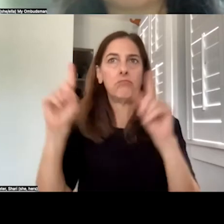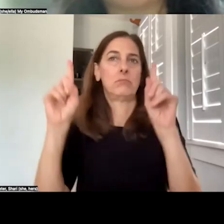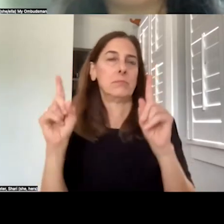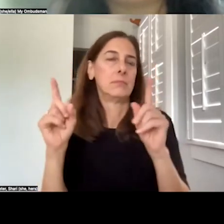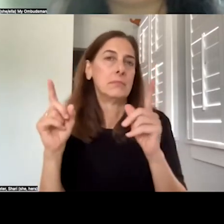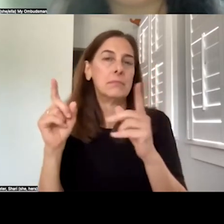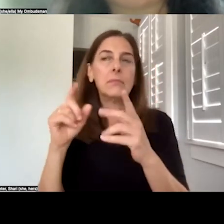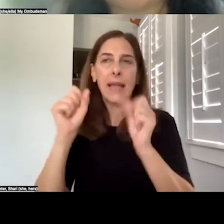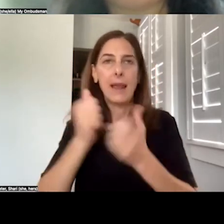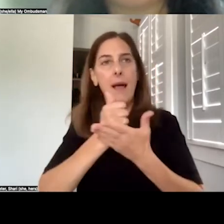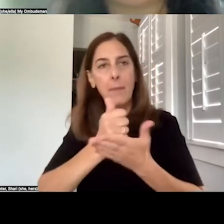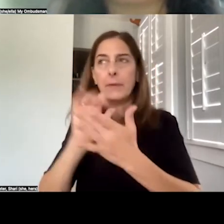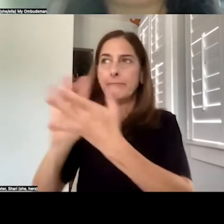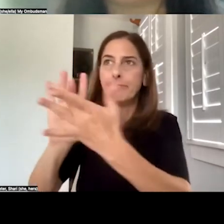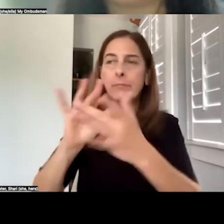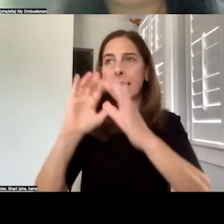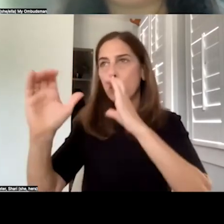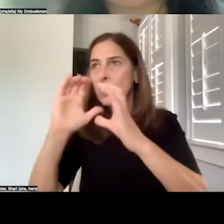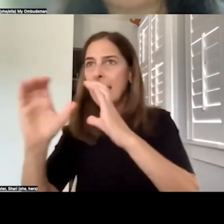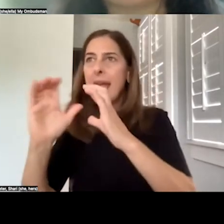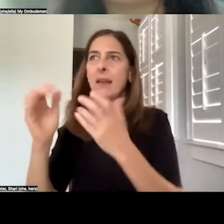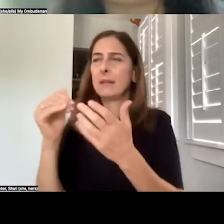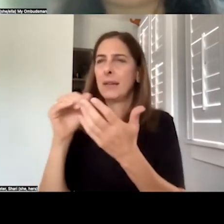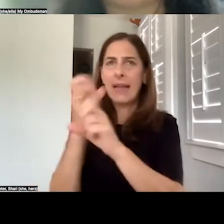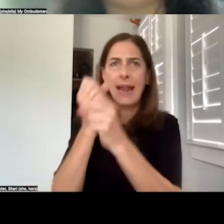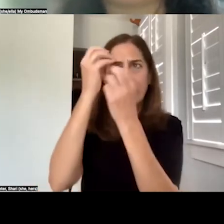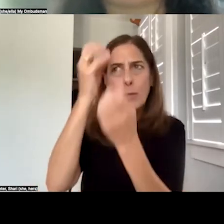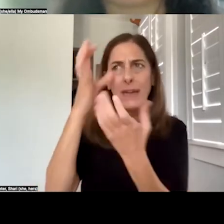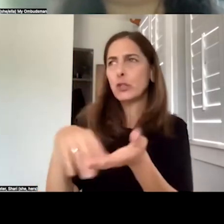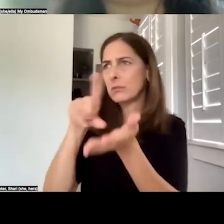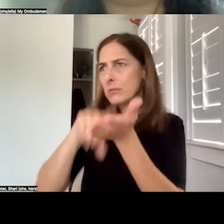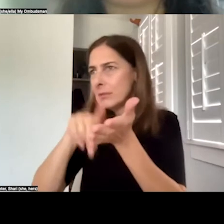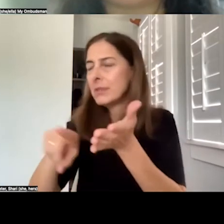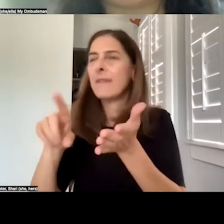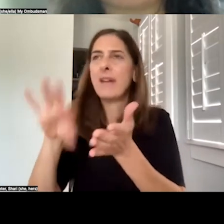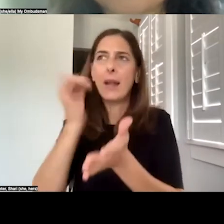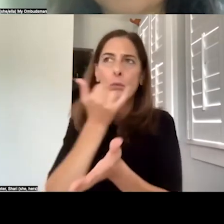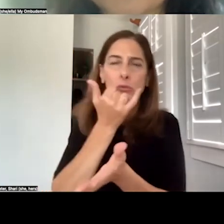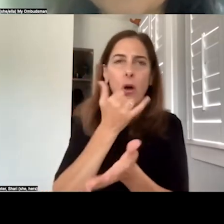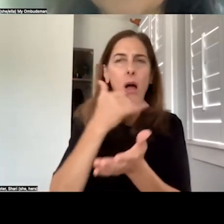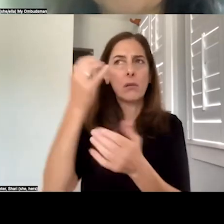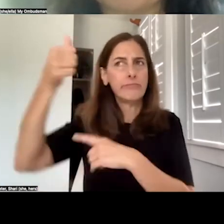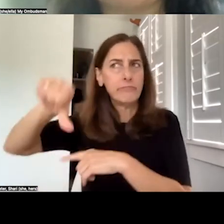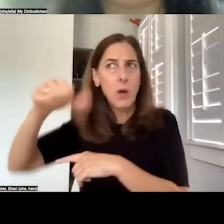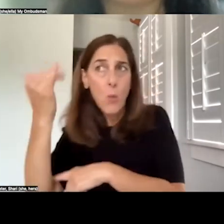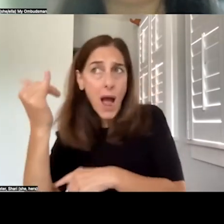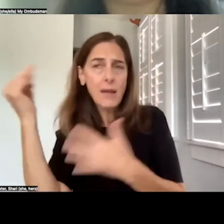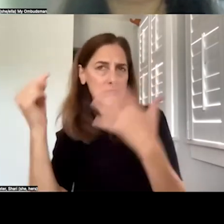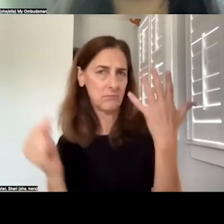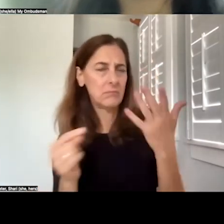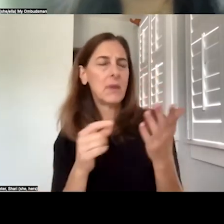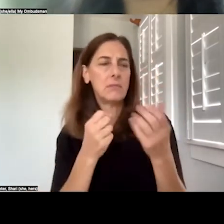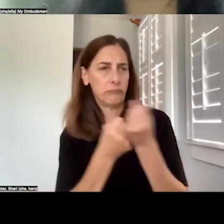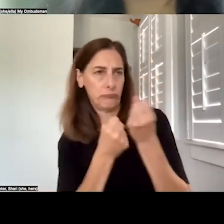exactly what's going on, and all the choices that we're making are making sure that you're the ones making the